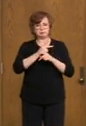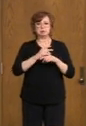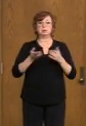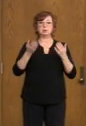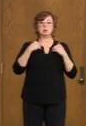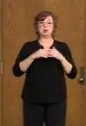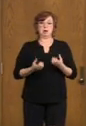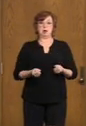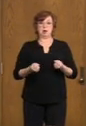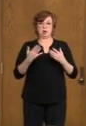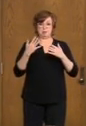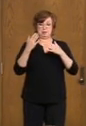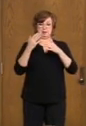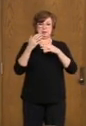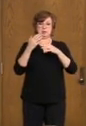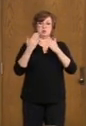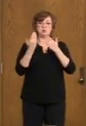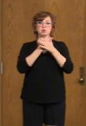case numbers have decreased from